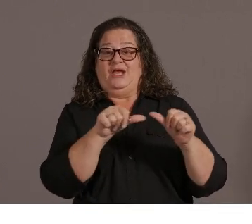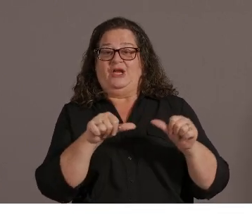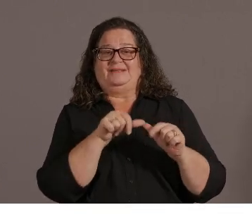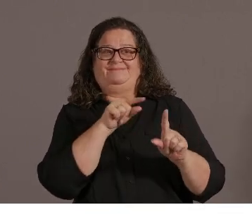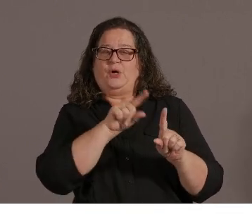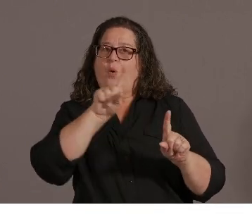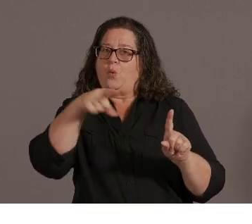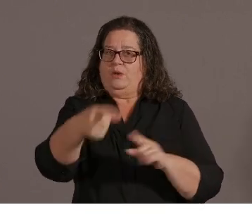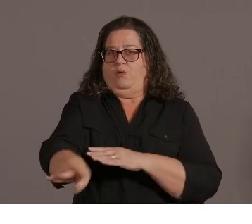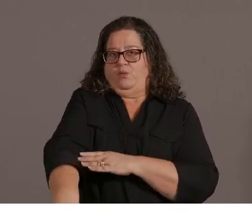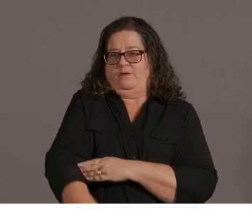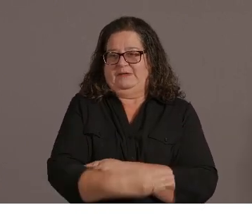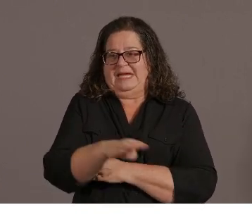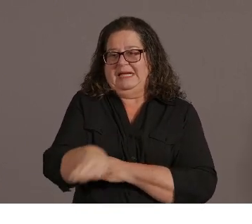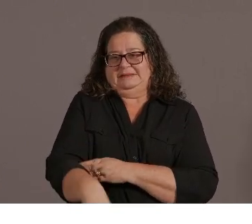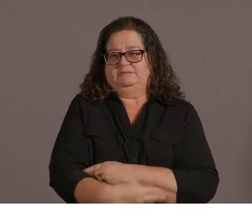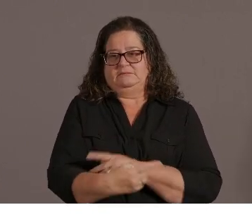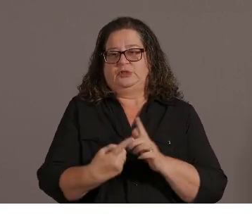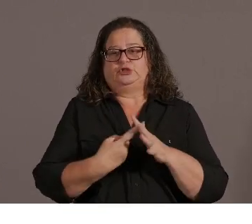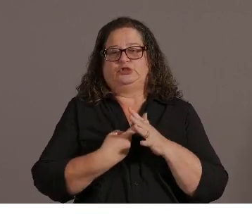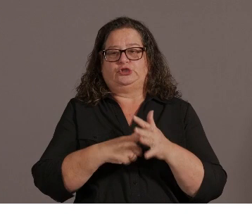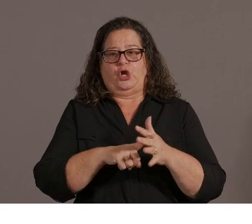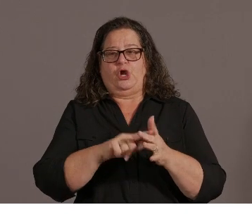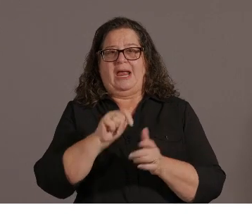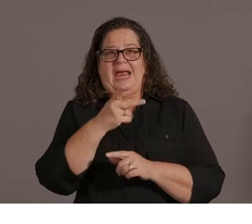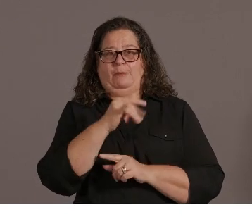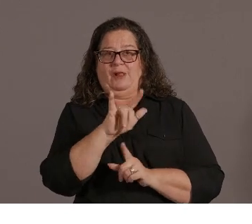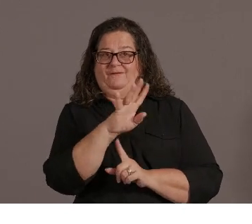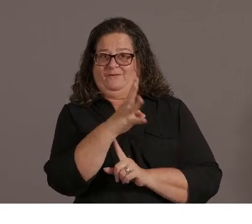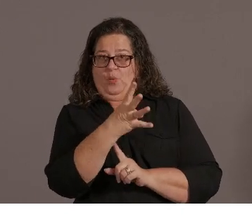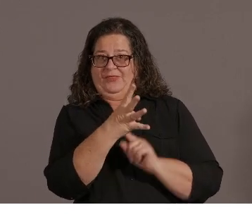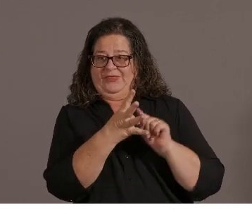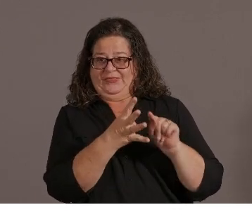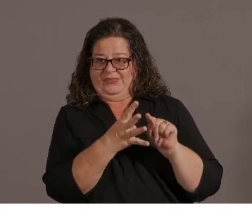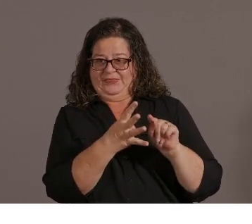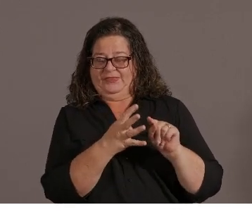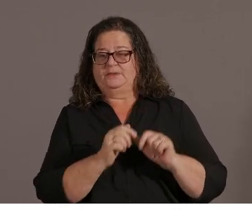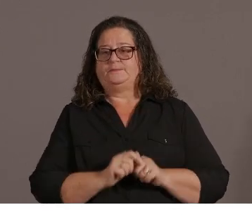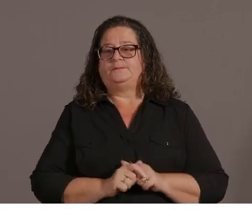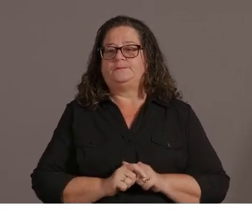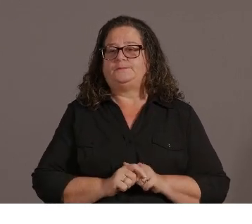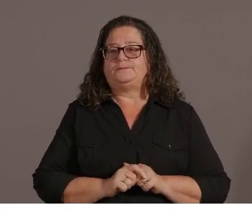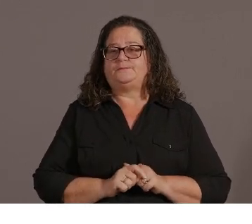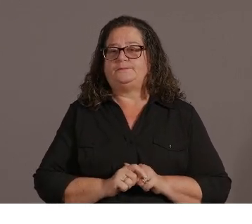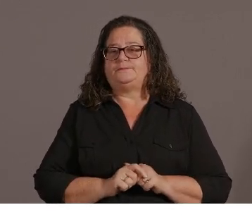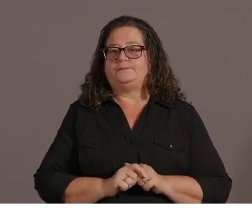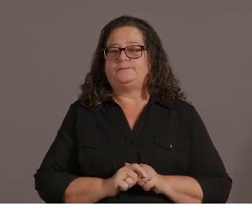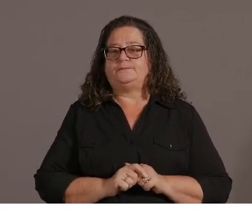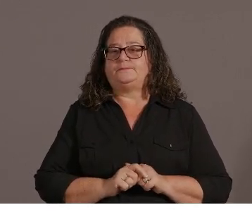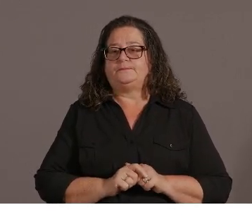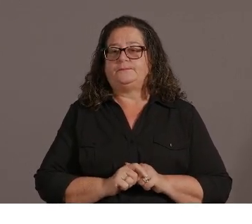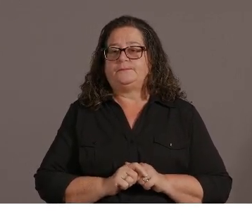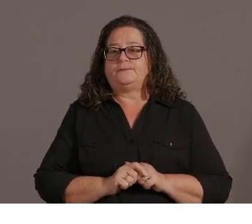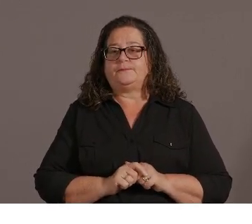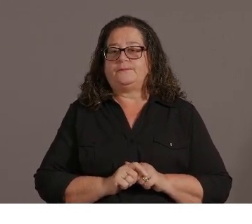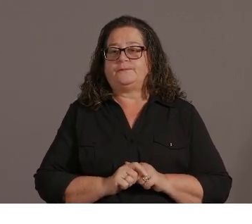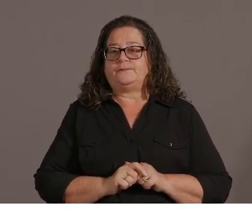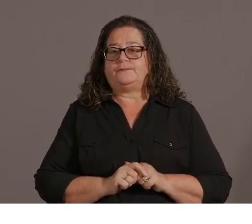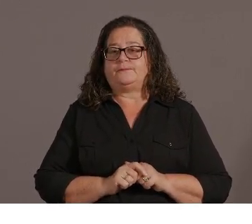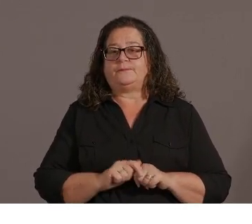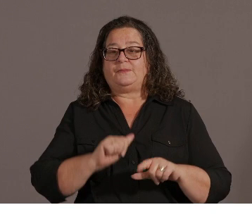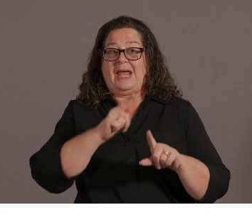as of April 4th at State Farm. The site is going to pause operations at midnight on April 3rd, and